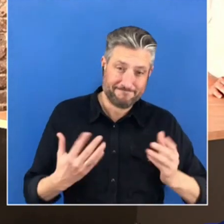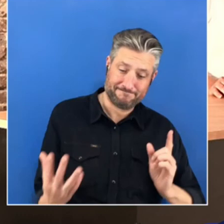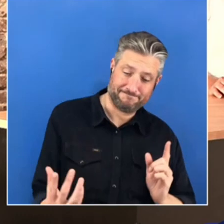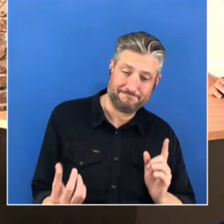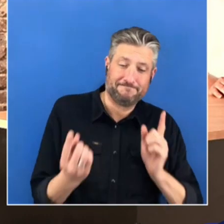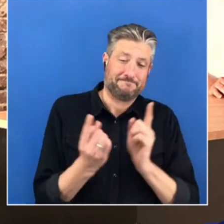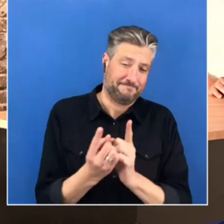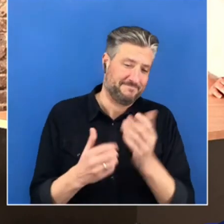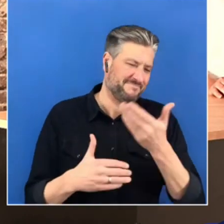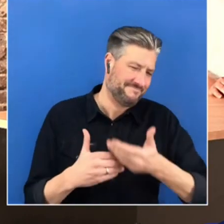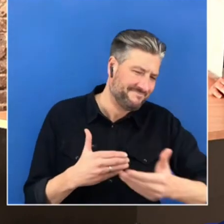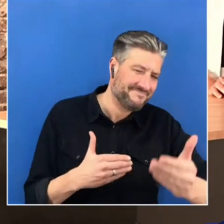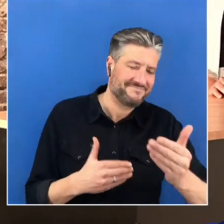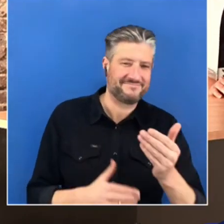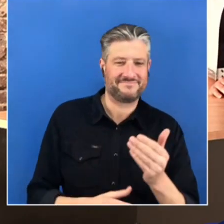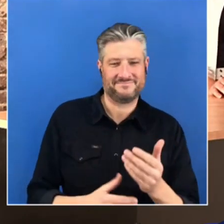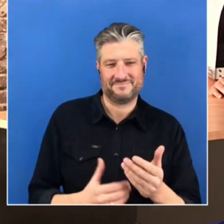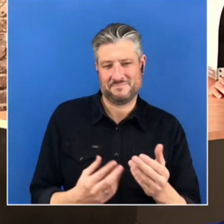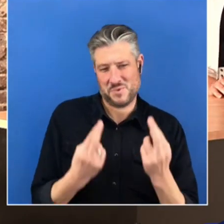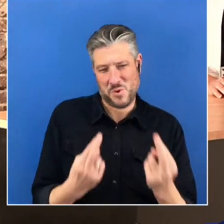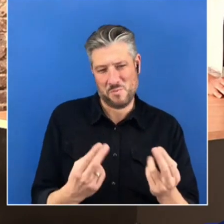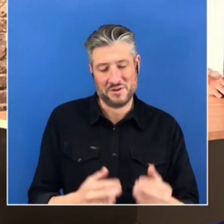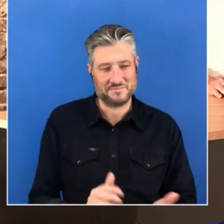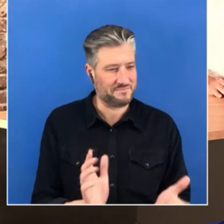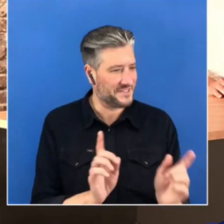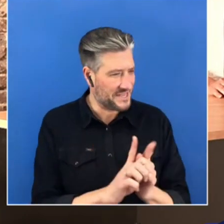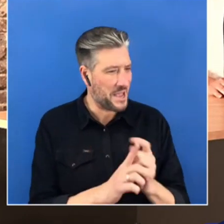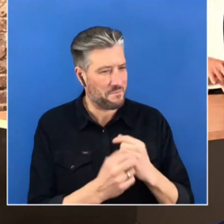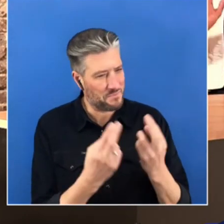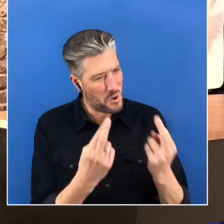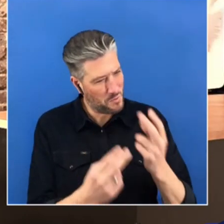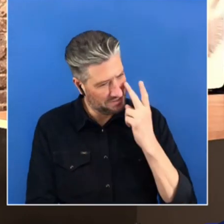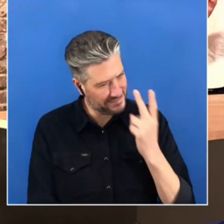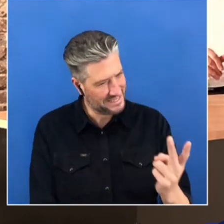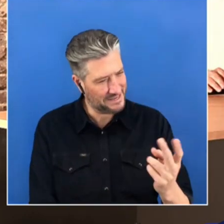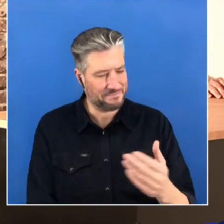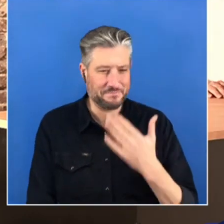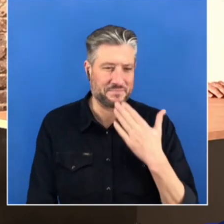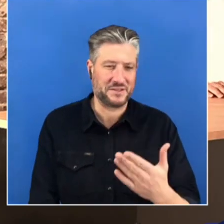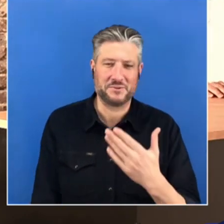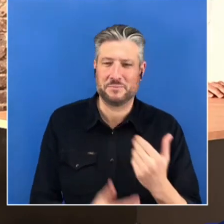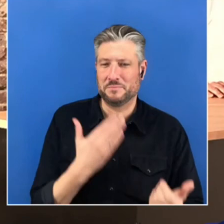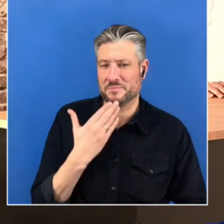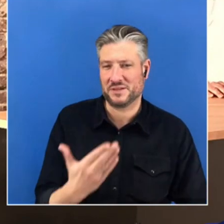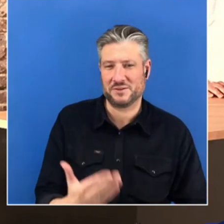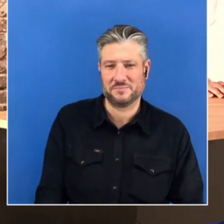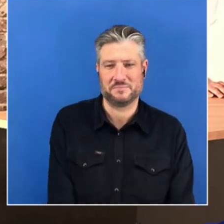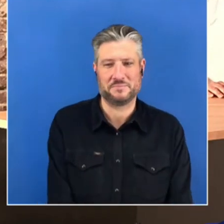Take care, and thank you for the time. Thank you Thank so you. much. Take care. Okay, Bye-bye. bye-bye.